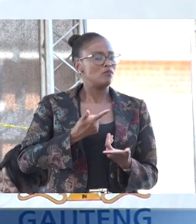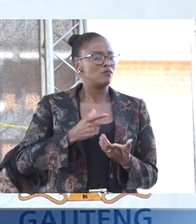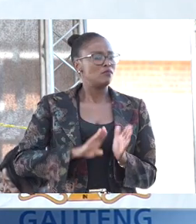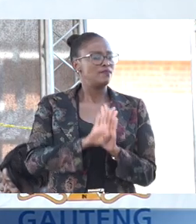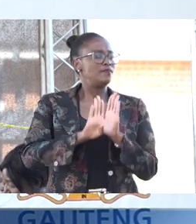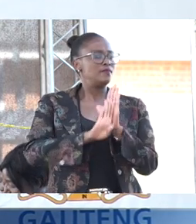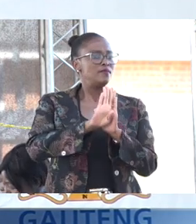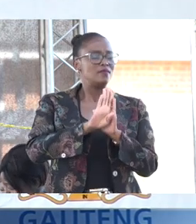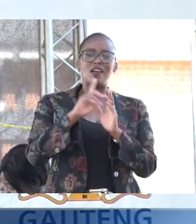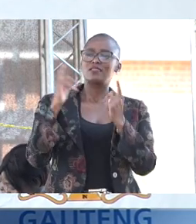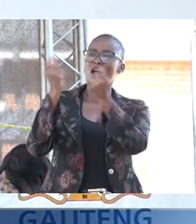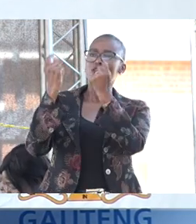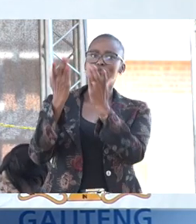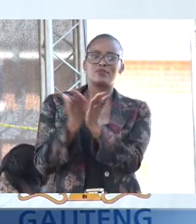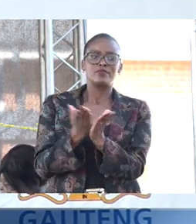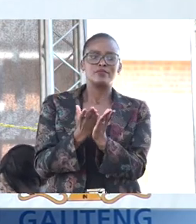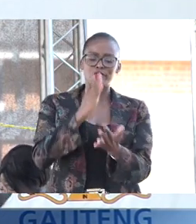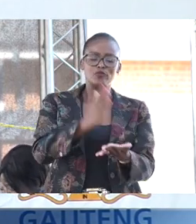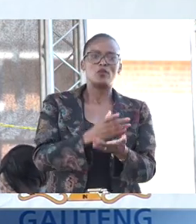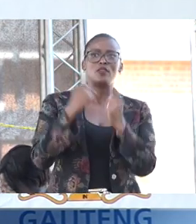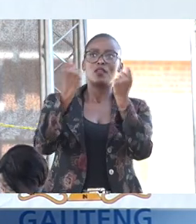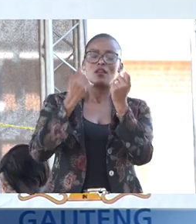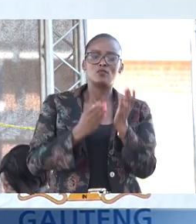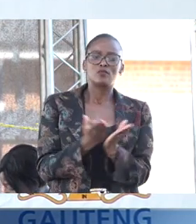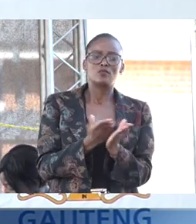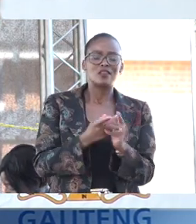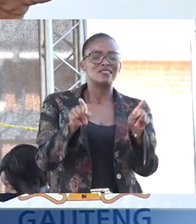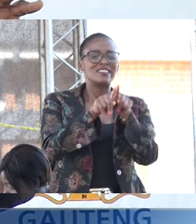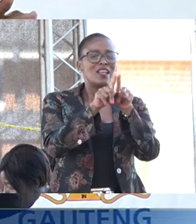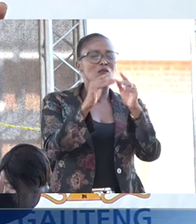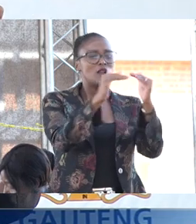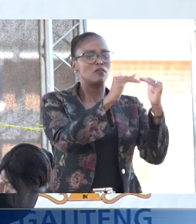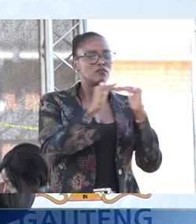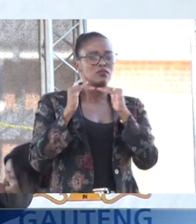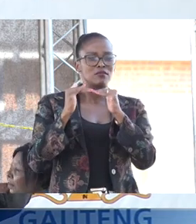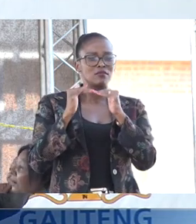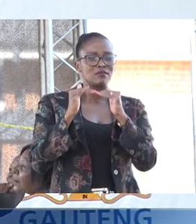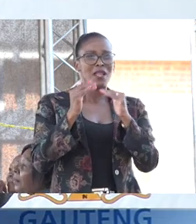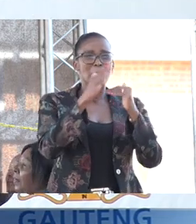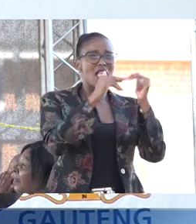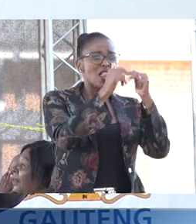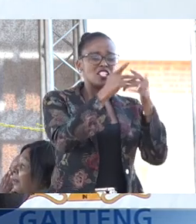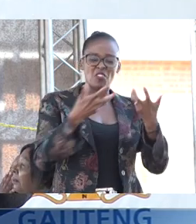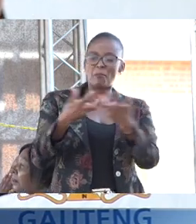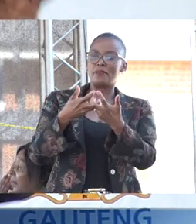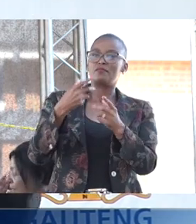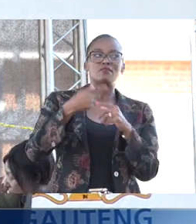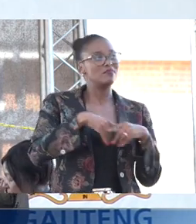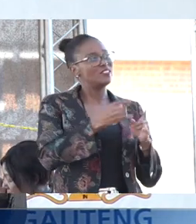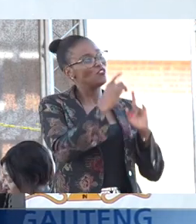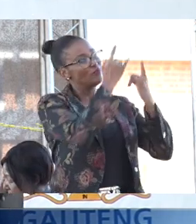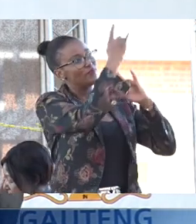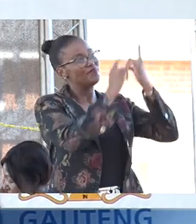schools. We ensure that our township schools are at the same level and only on infrastructure. It does not determine the